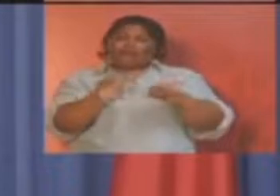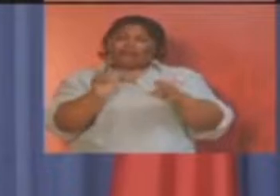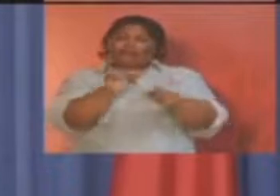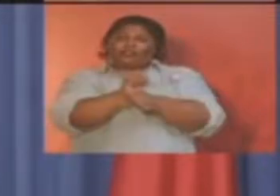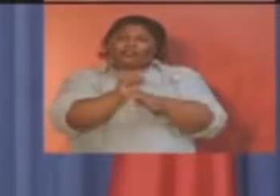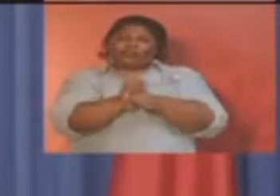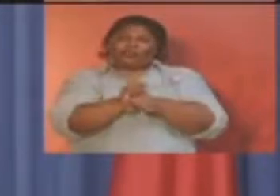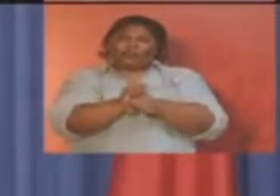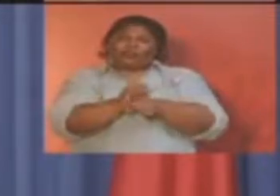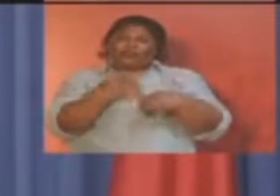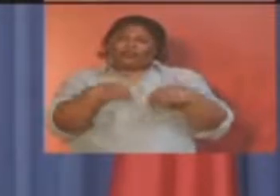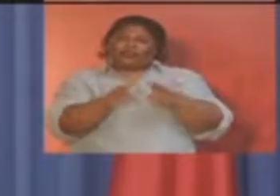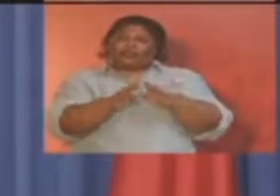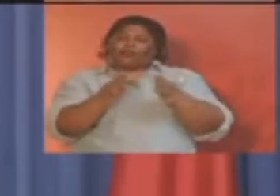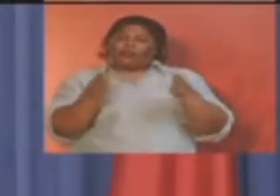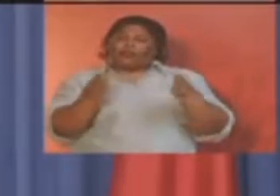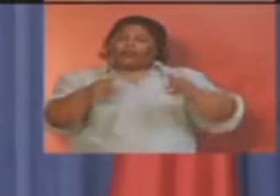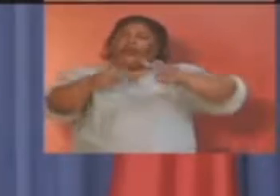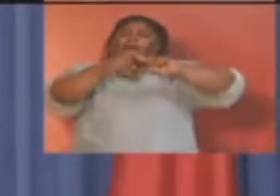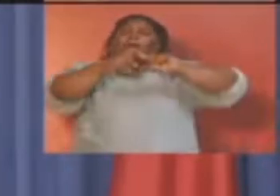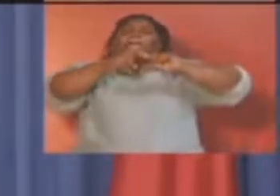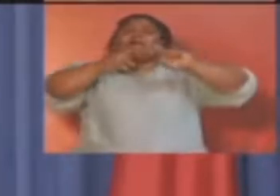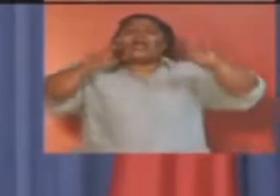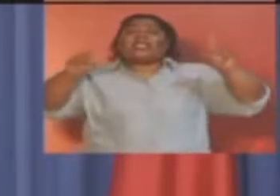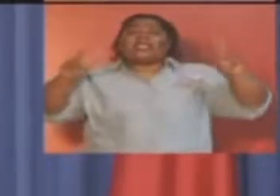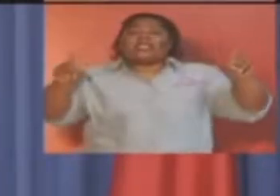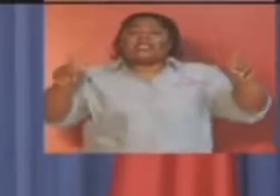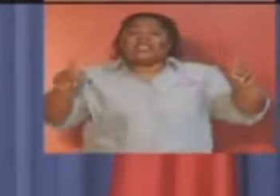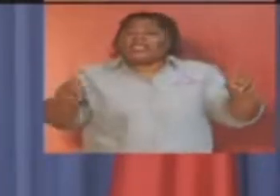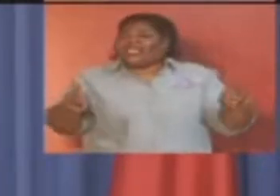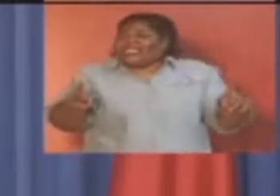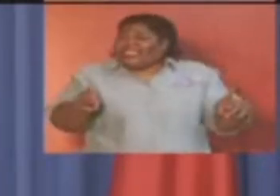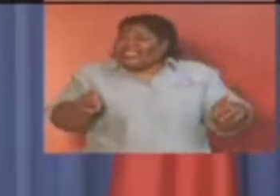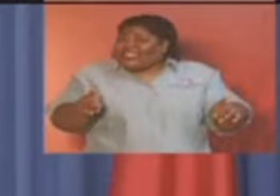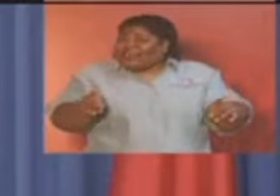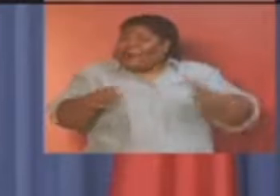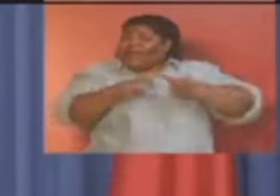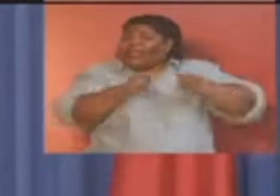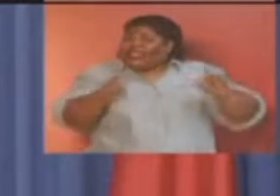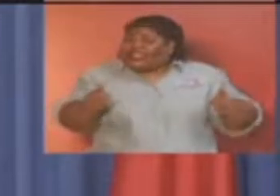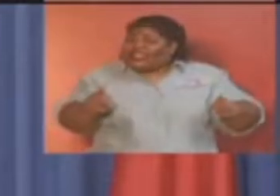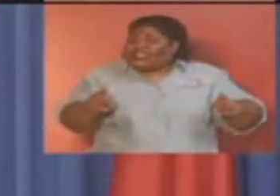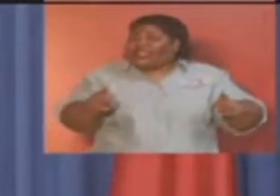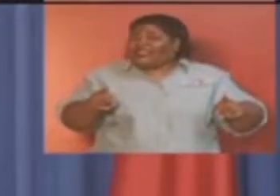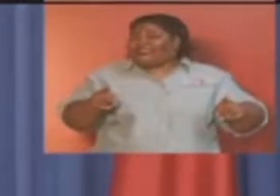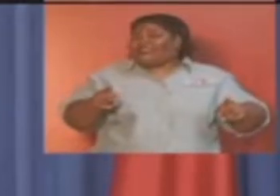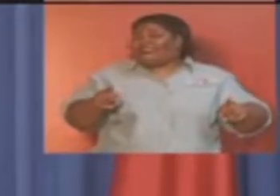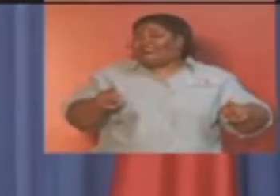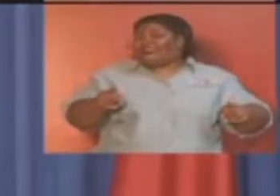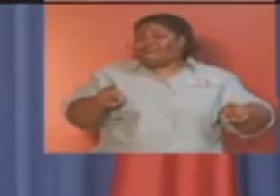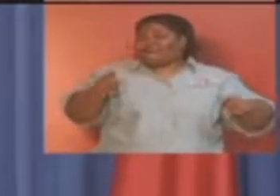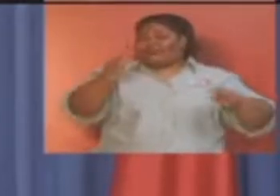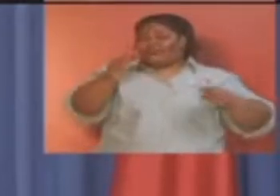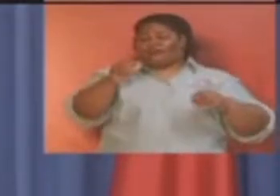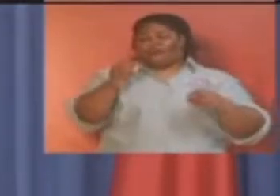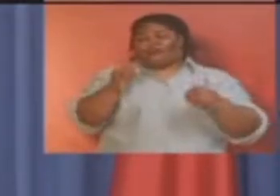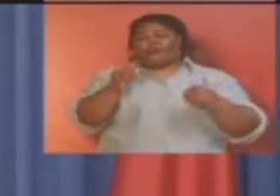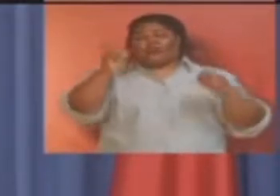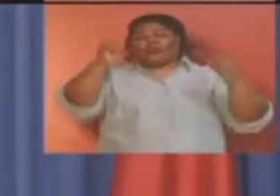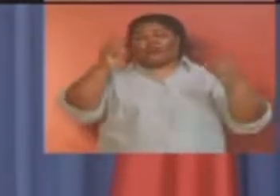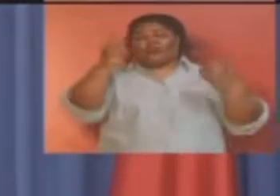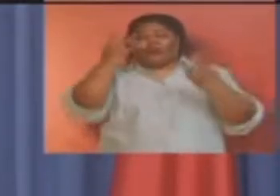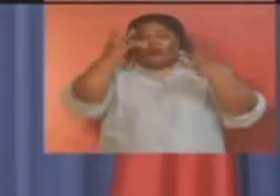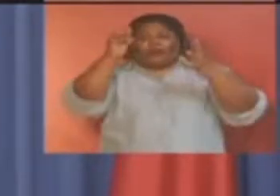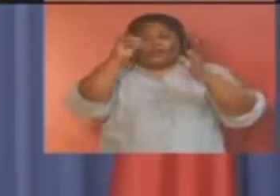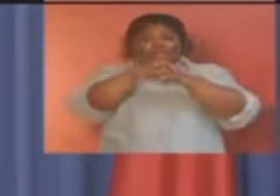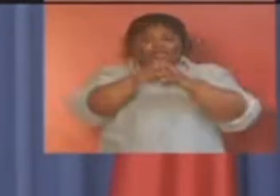that. What we recently did, actually, was at Cabinet yesterday, is we extended the date, and I don't know if it's been announced by Ministry of